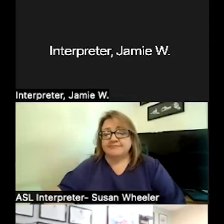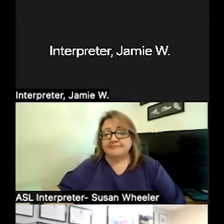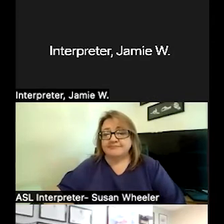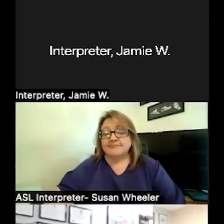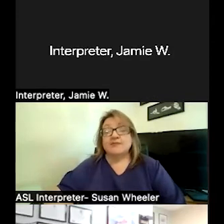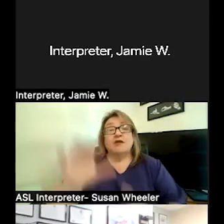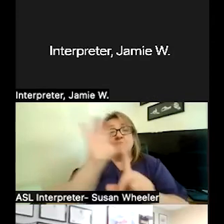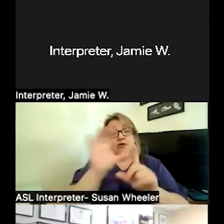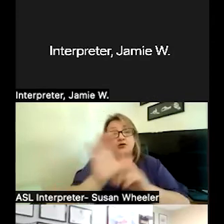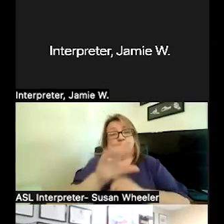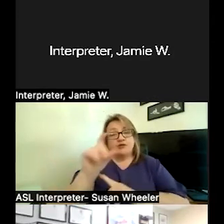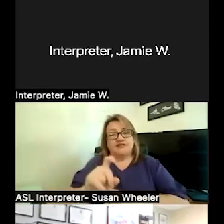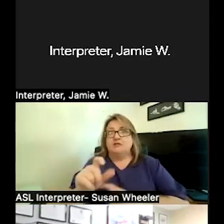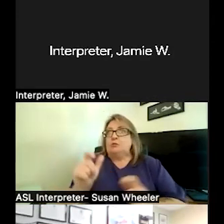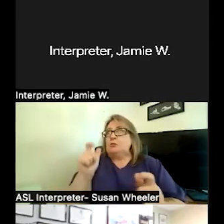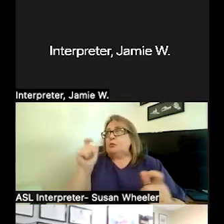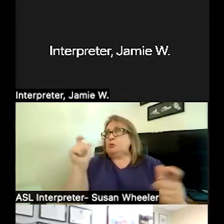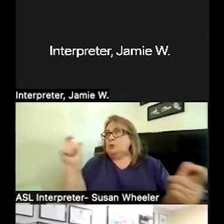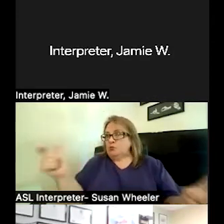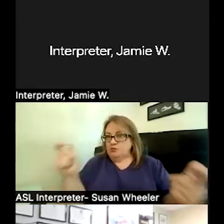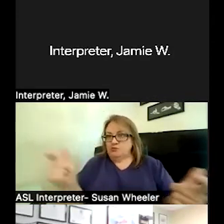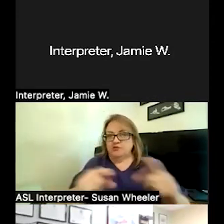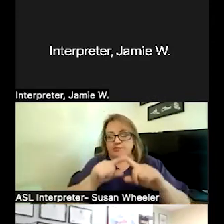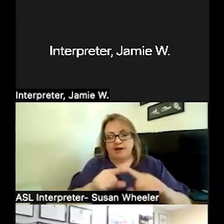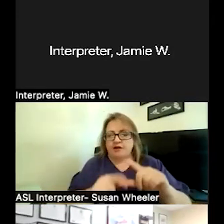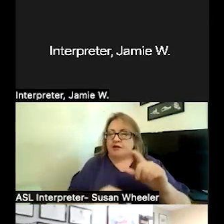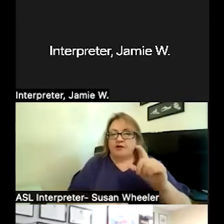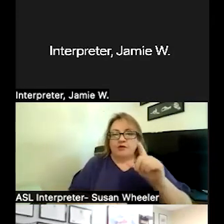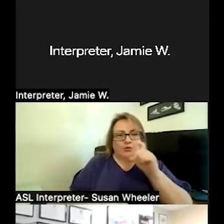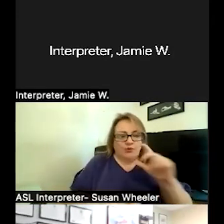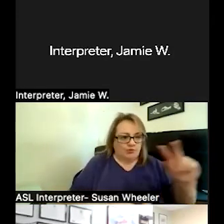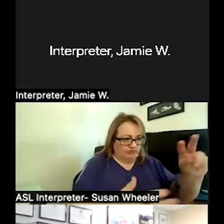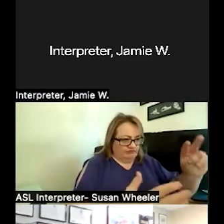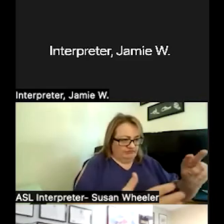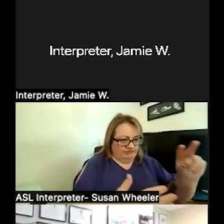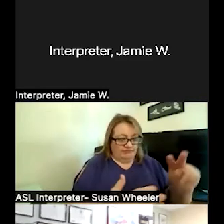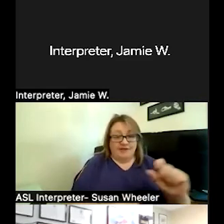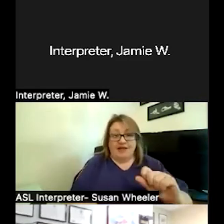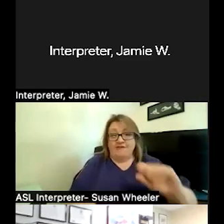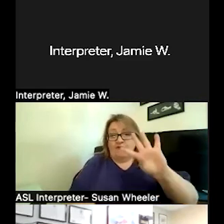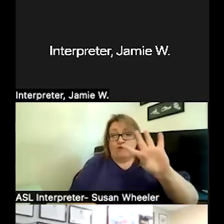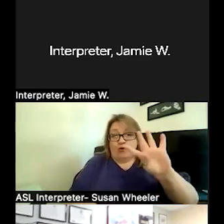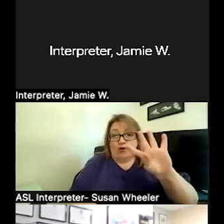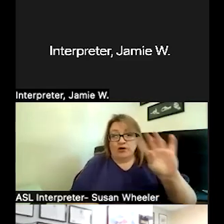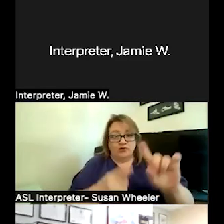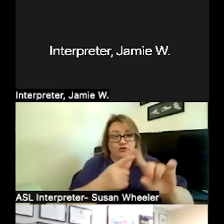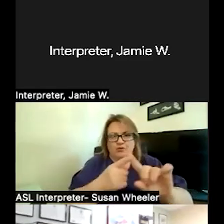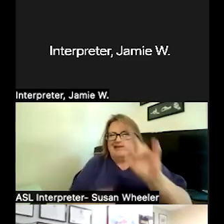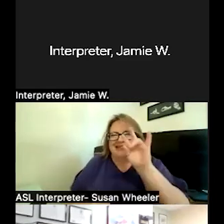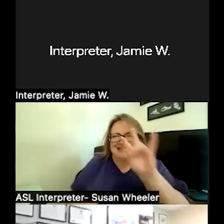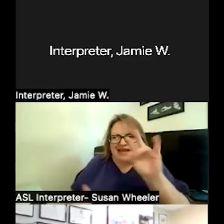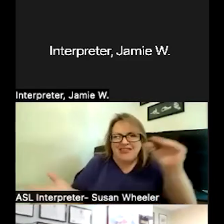Cultural needs, this is a huge category. Depending upon who you read, there are some 4,000 to 7,000 active